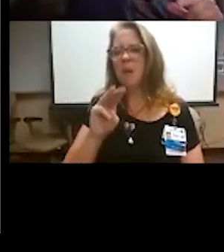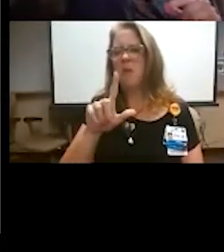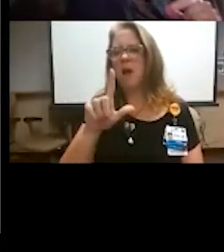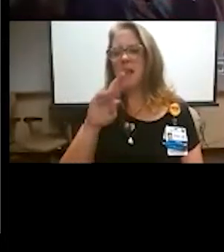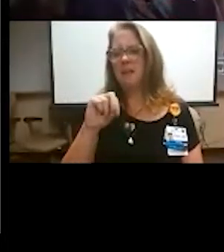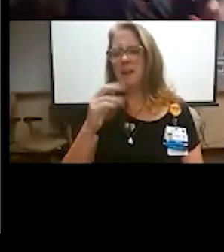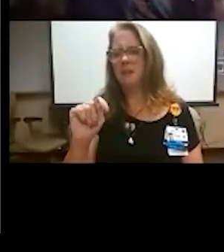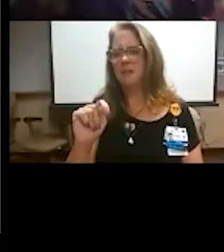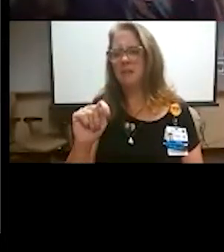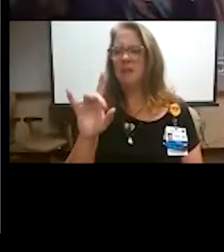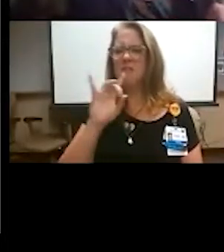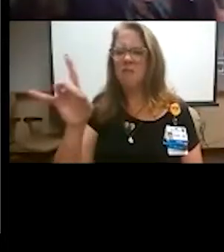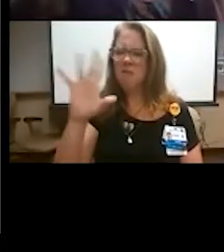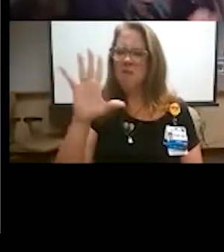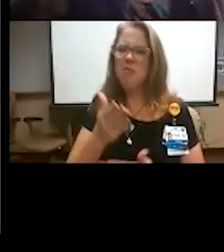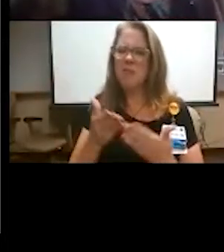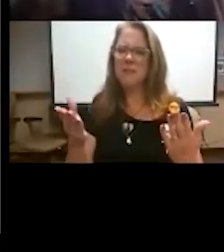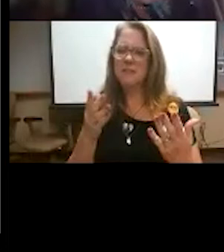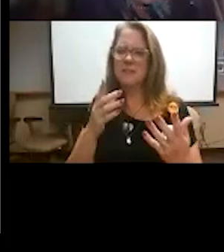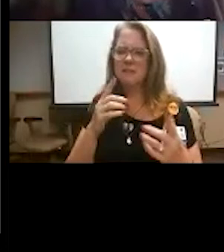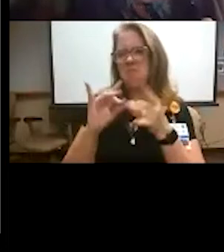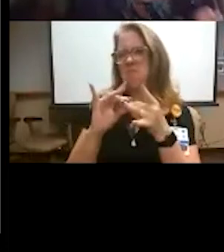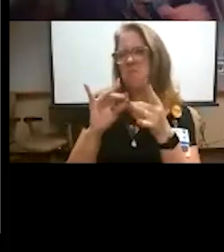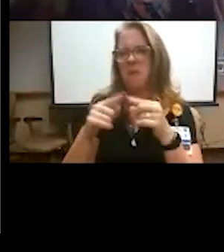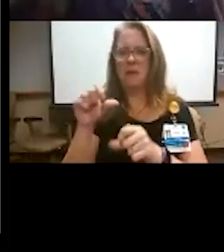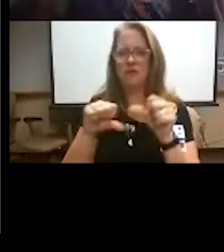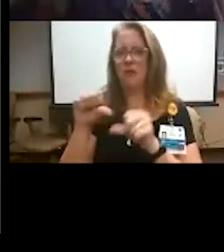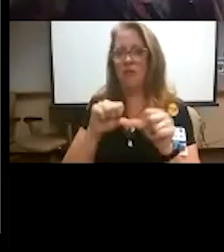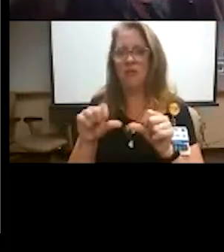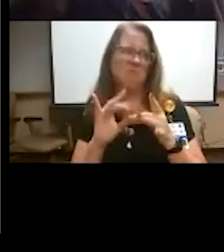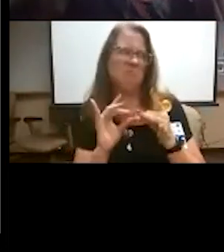People saying really terrible things about each other.